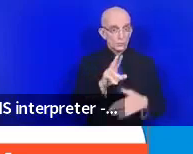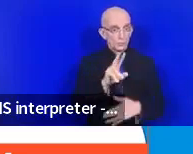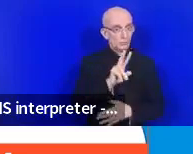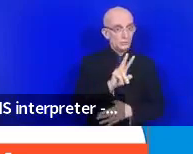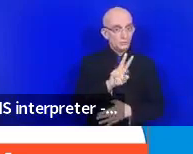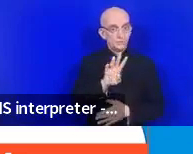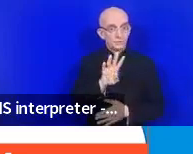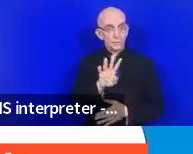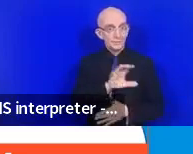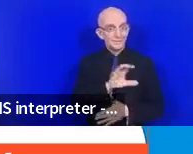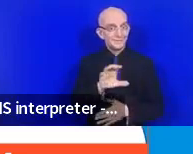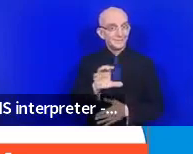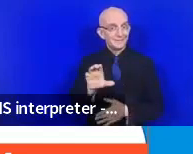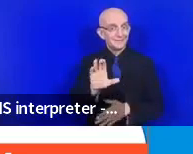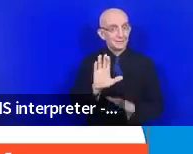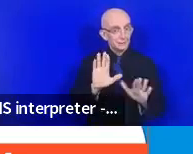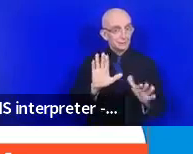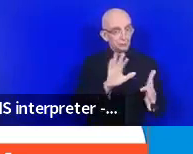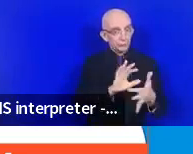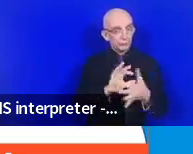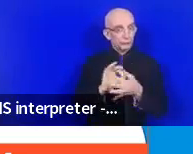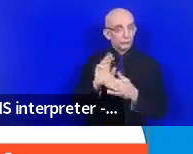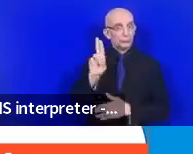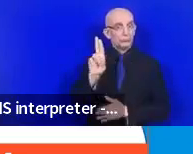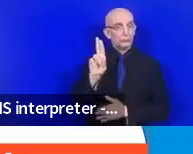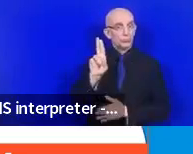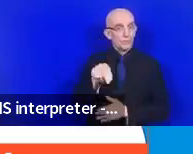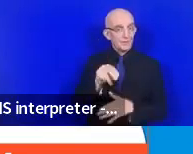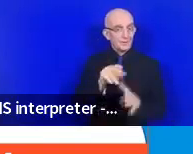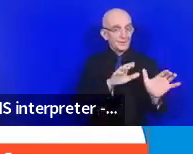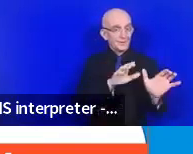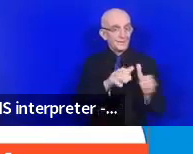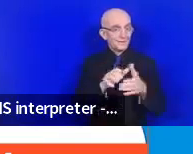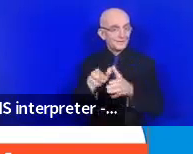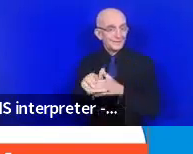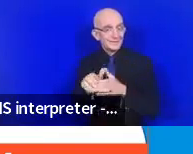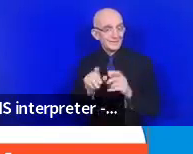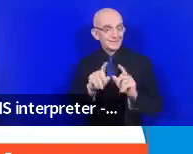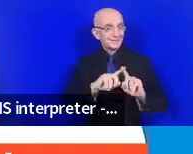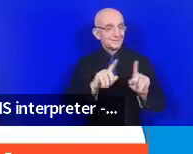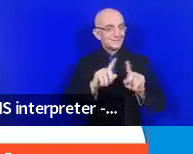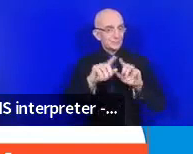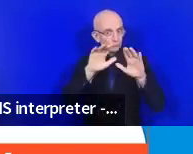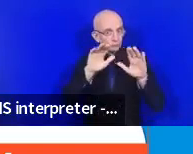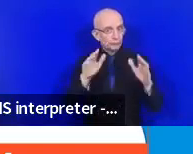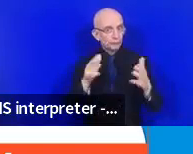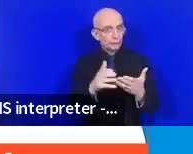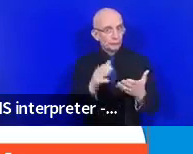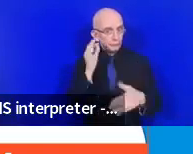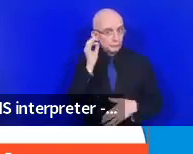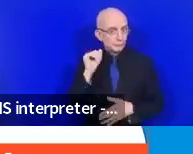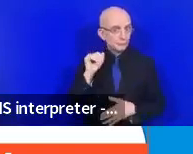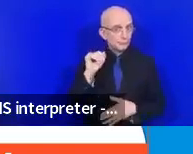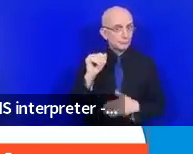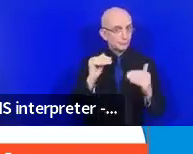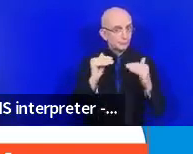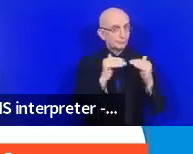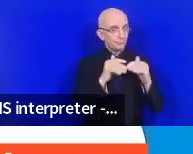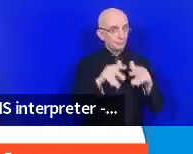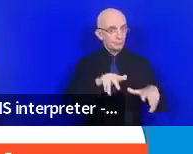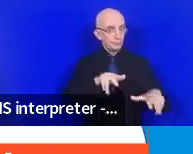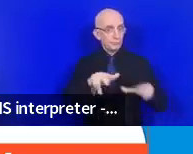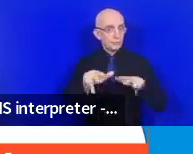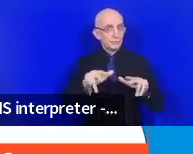across international feminist organizations. We gather information,